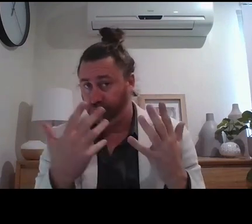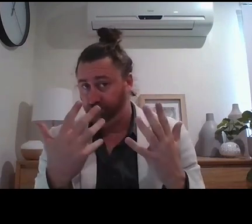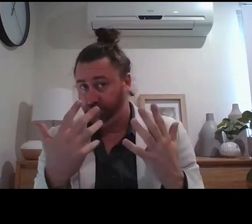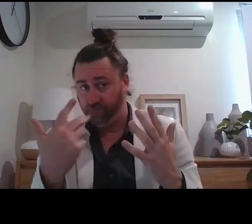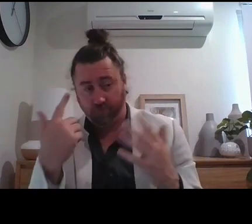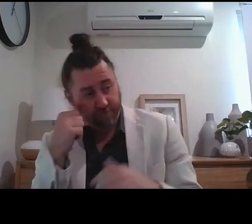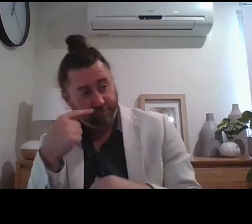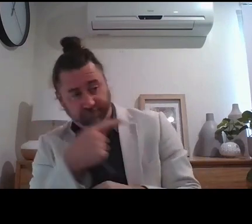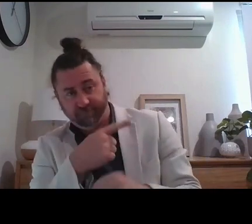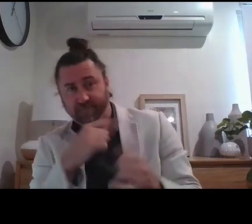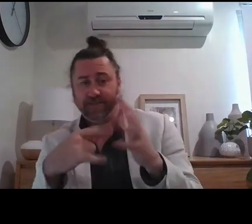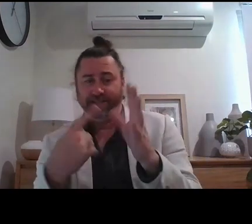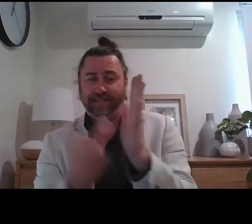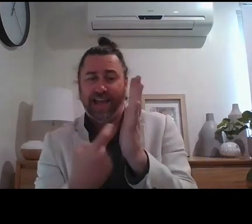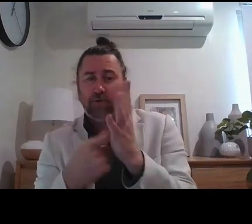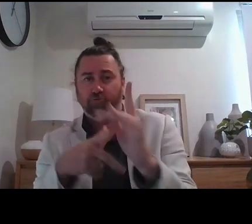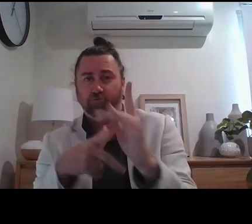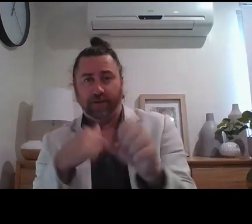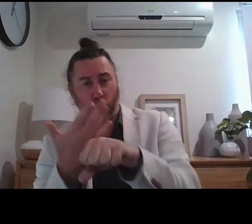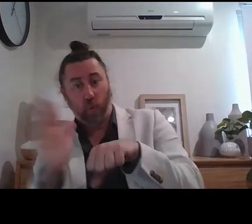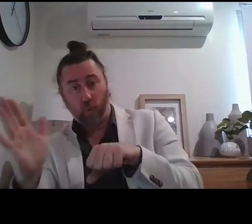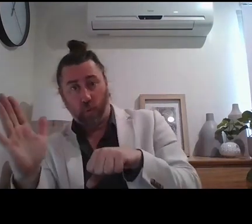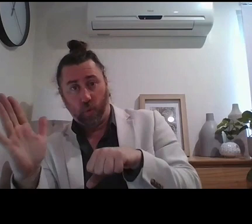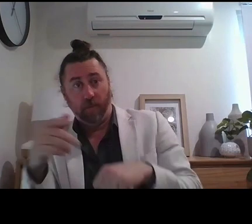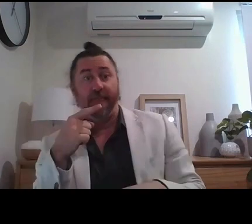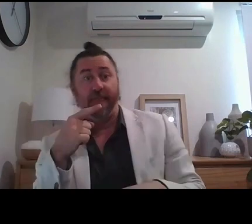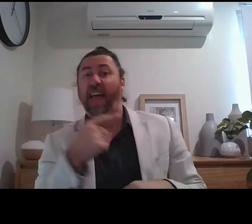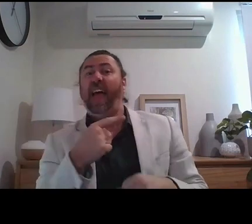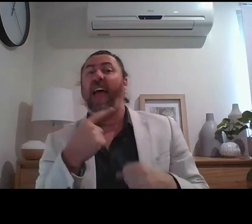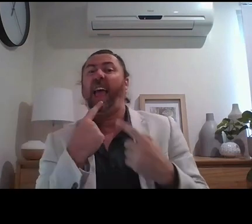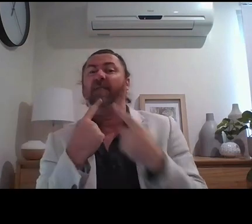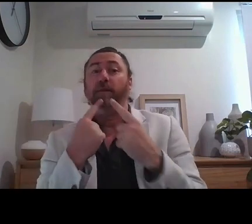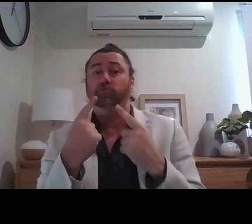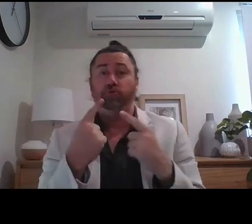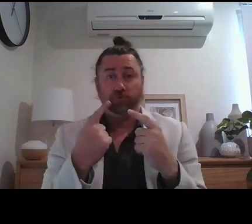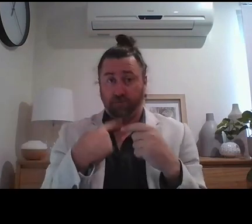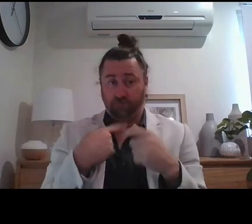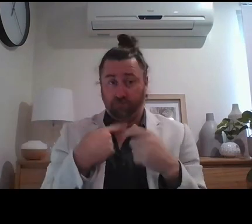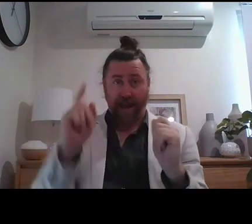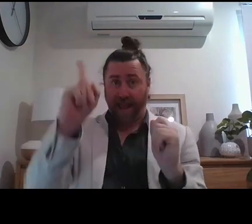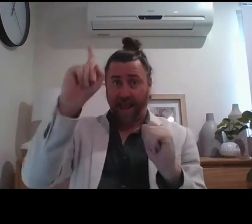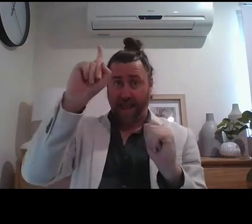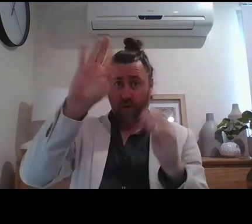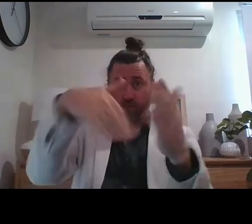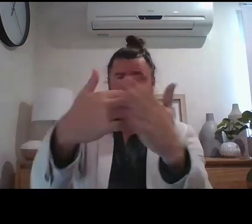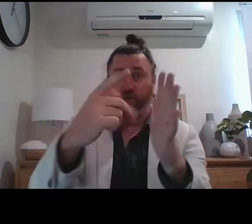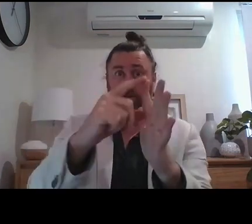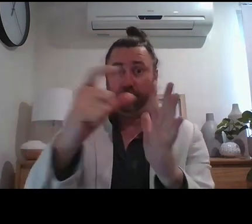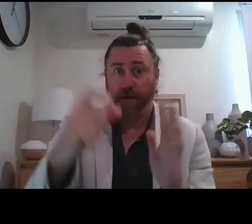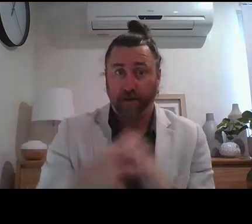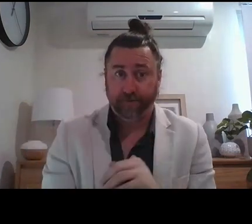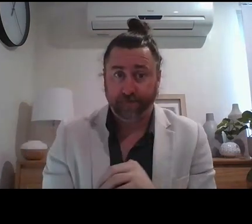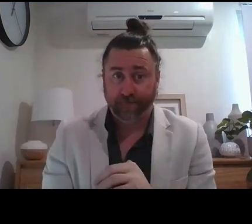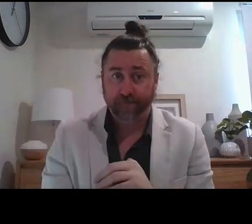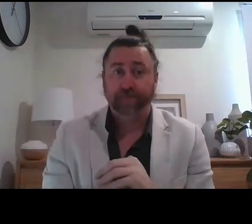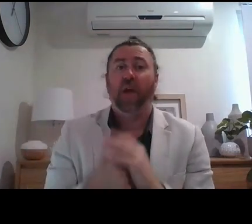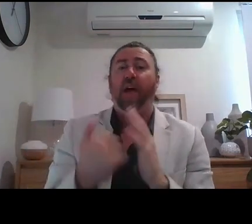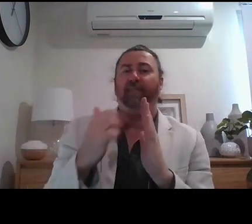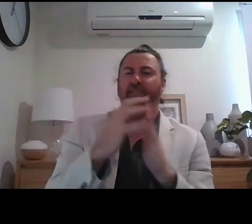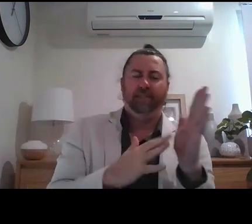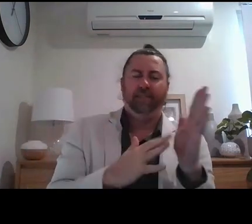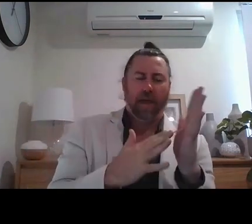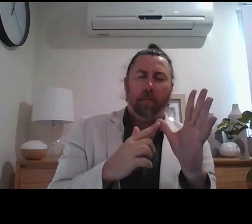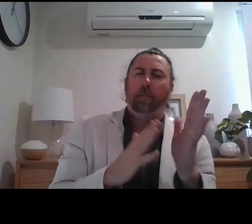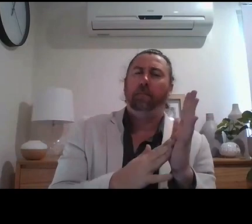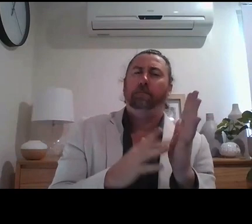of star ratings, and they're going to be available between now and December. It includes a provider manual with detailed information